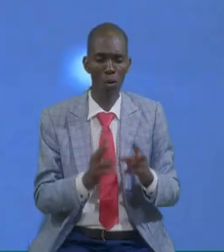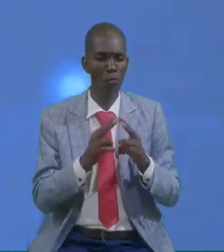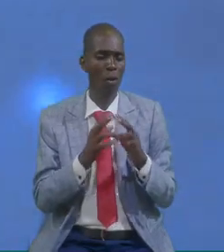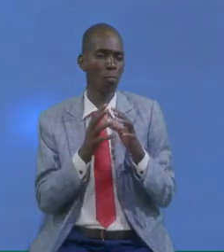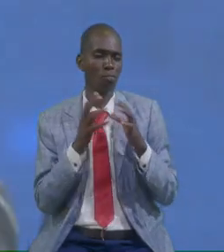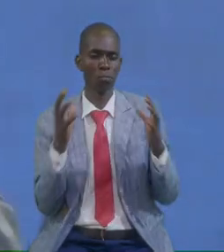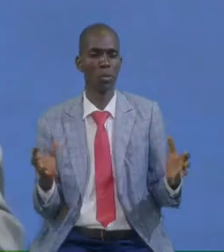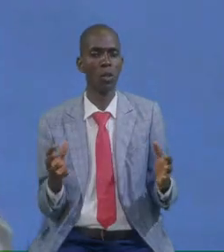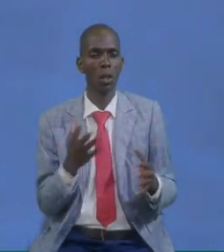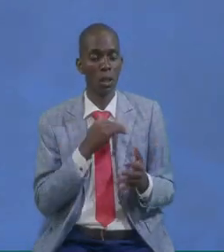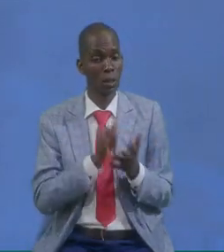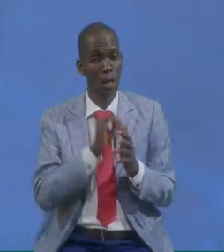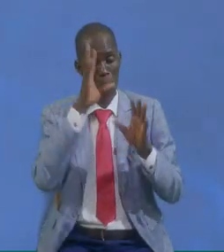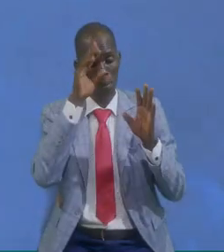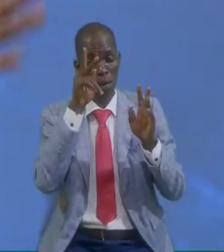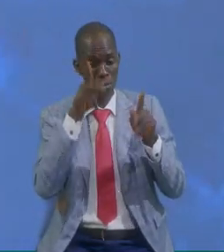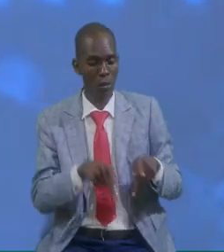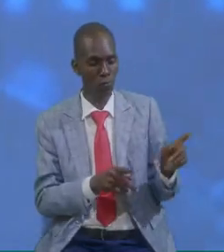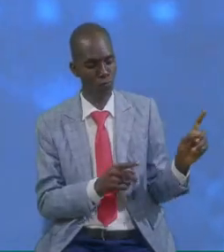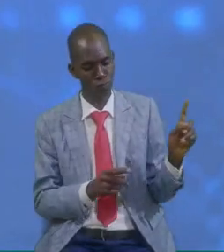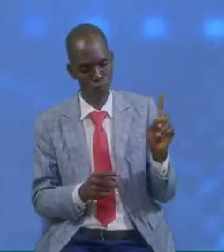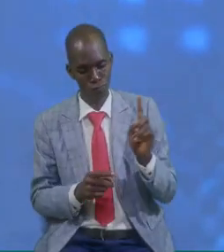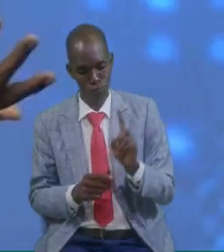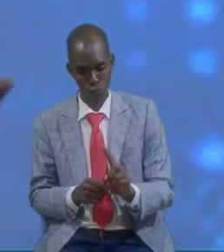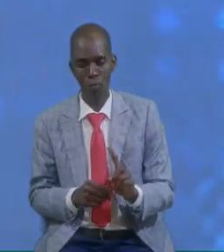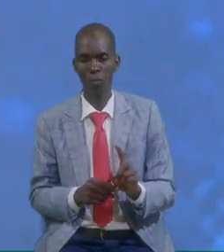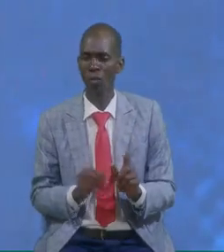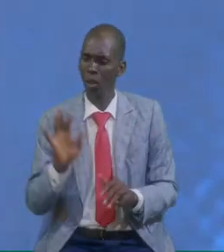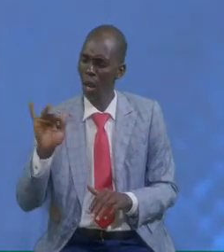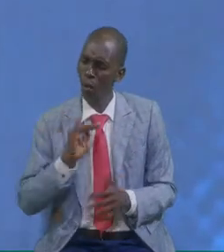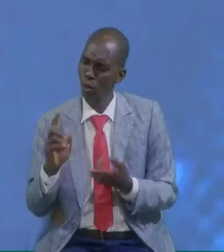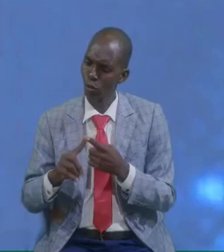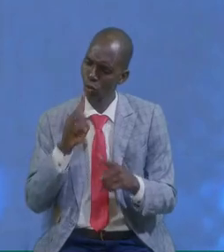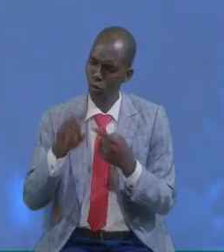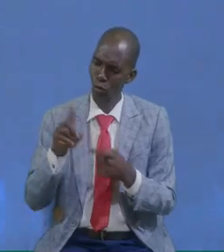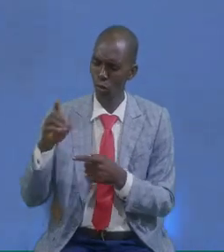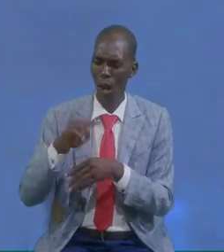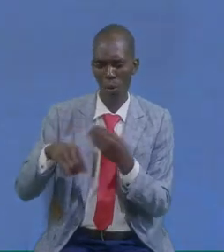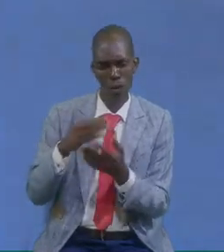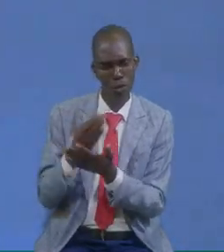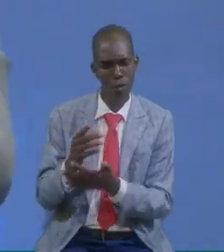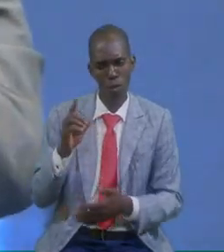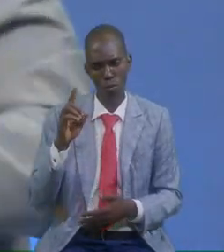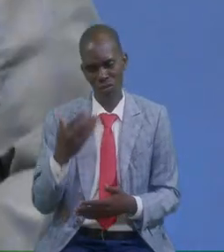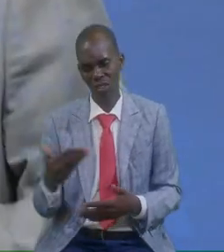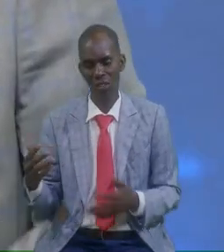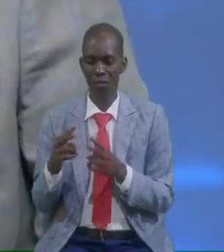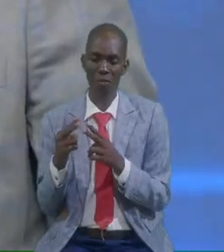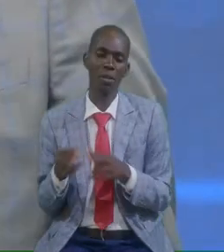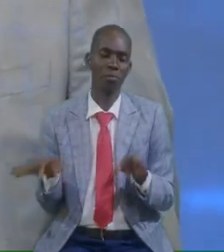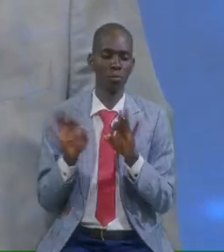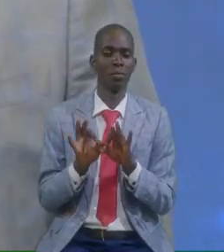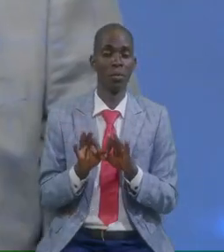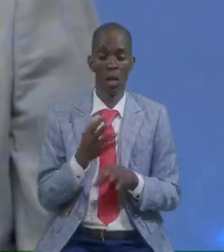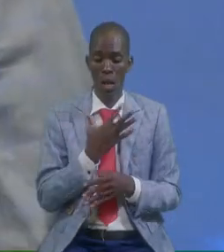says, I want to talk to you about something very important. And what I'm